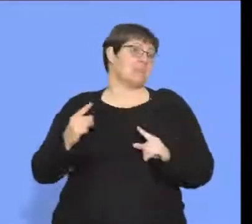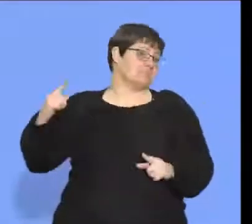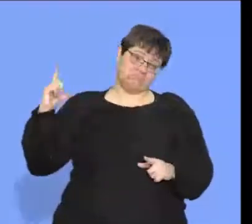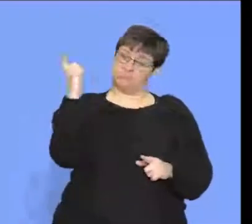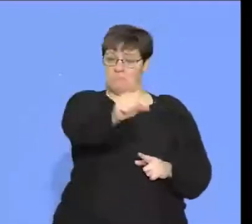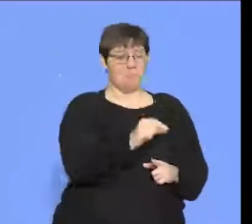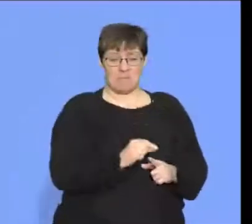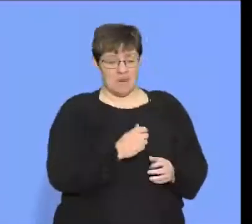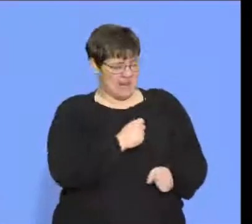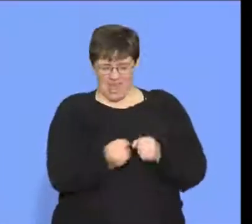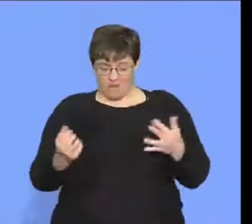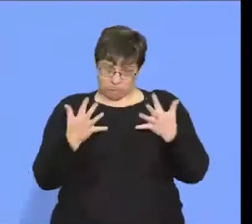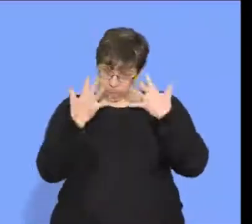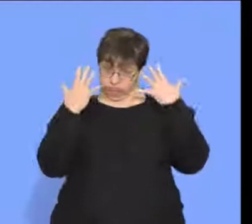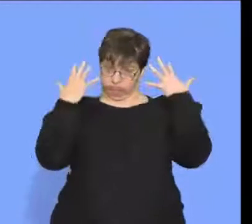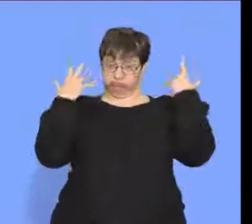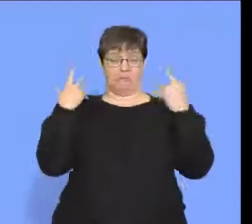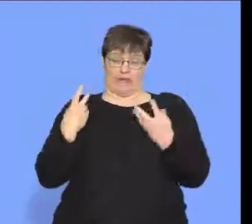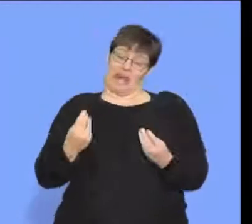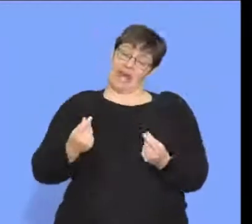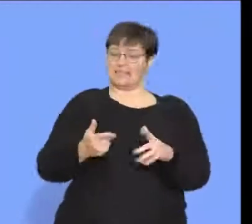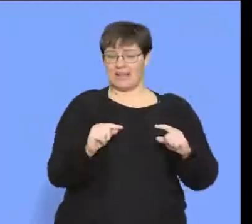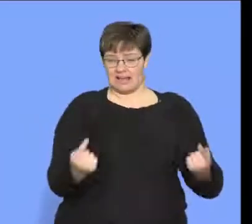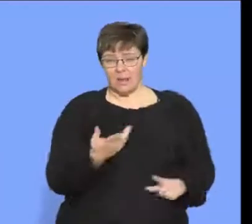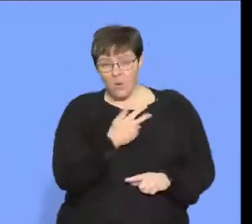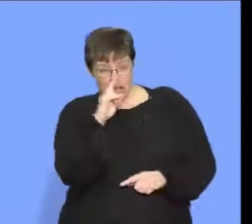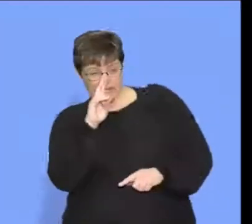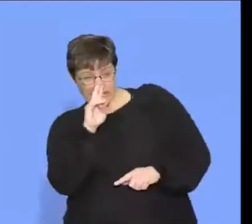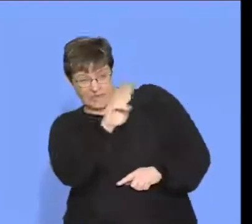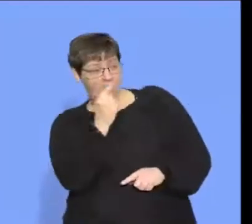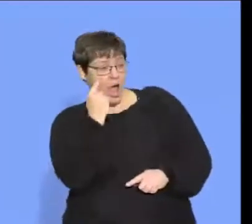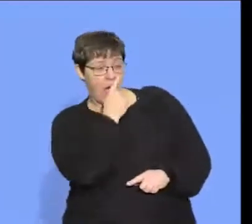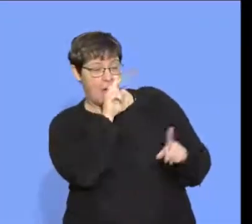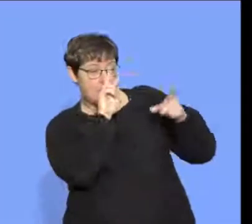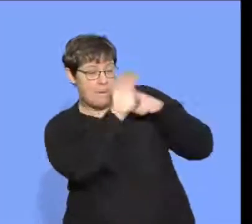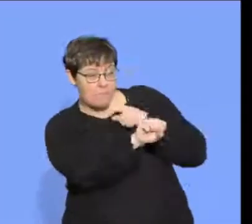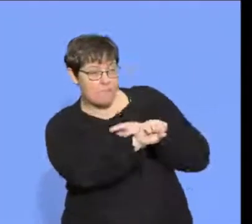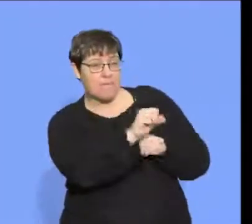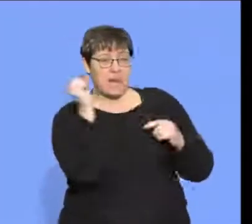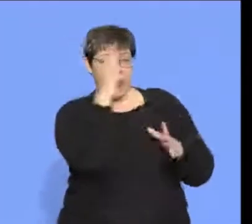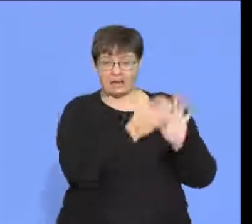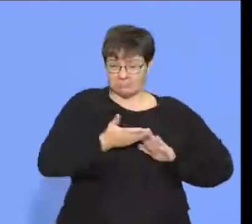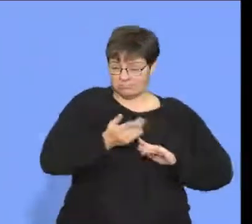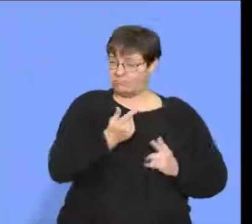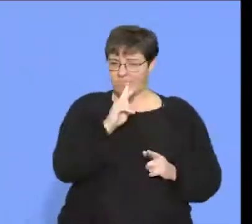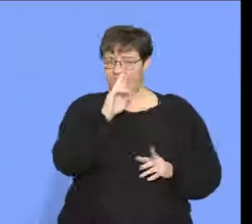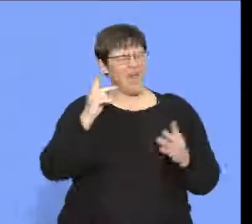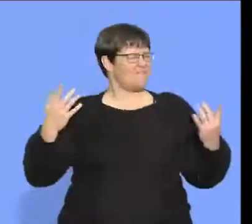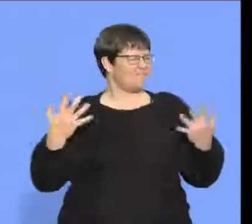us will ever go. This is why you'll never see light traveling. It's just too